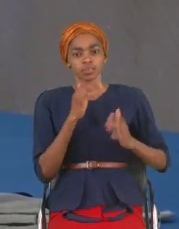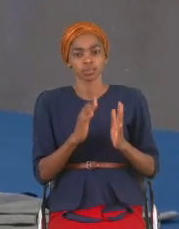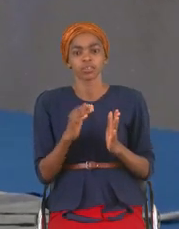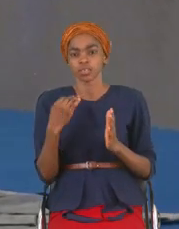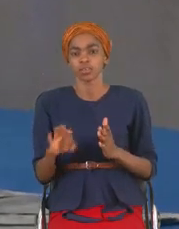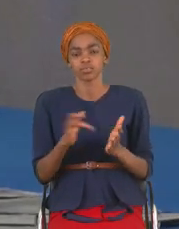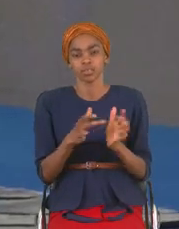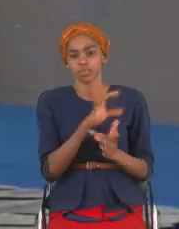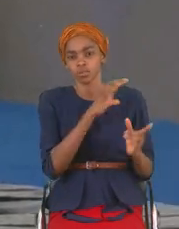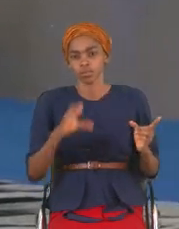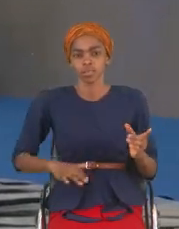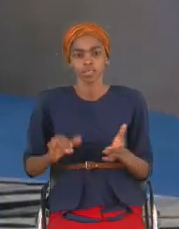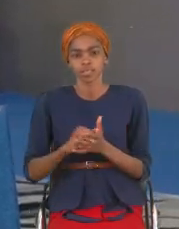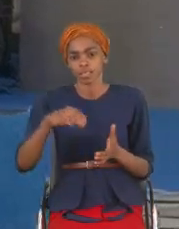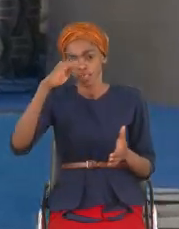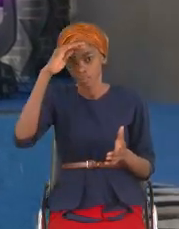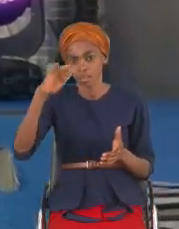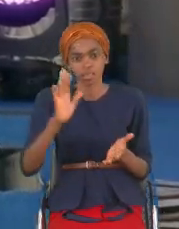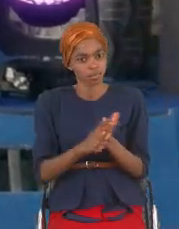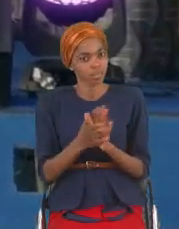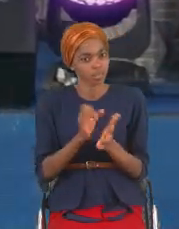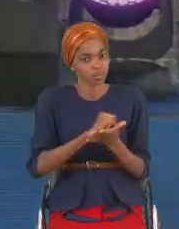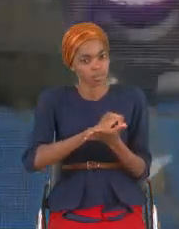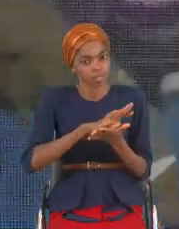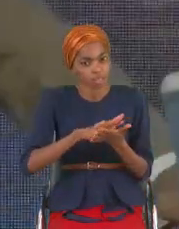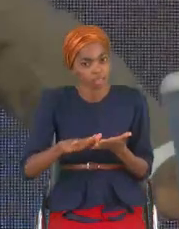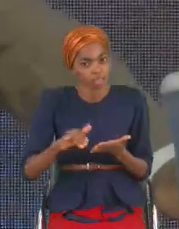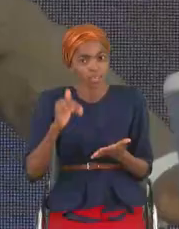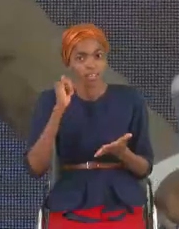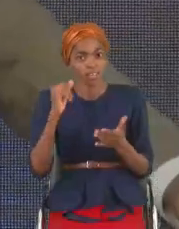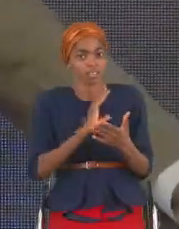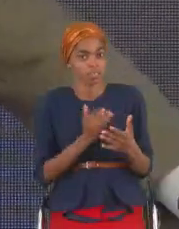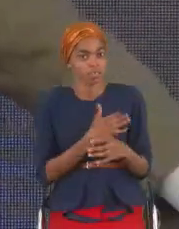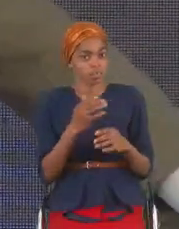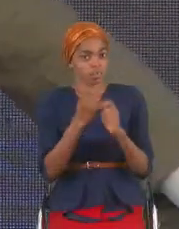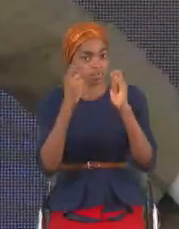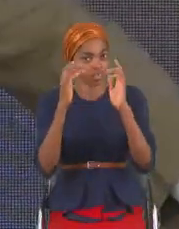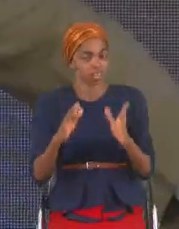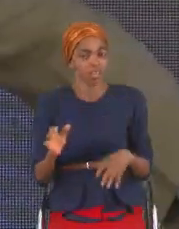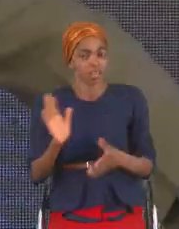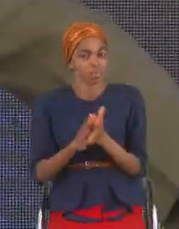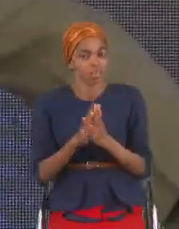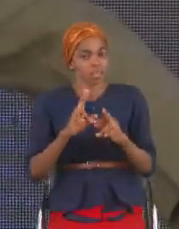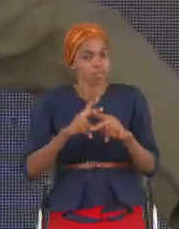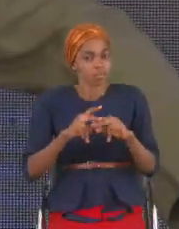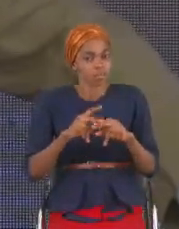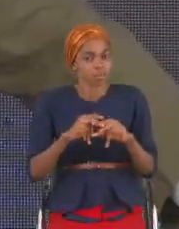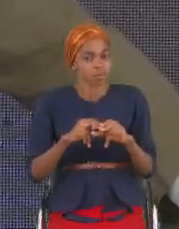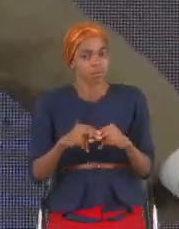That man that became a saint, that became a soul winner, that became salt, he